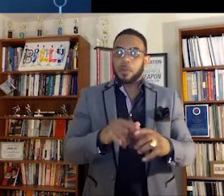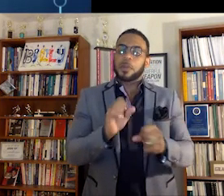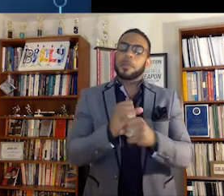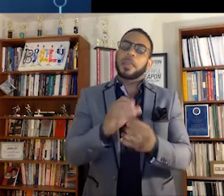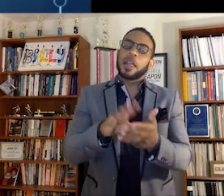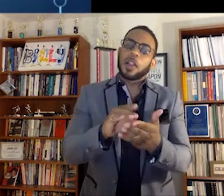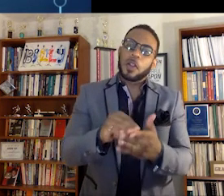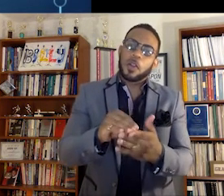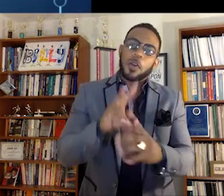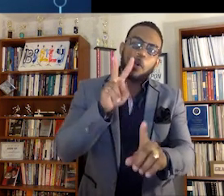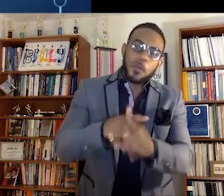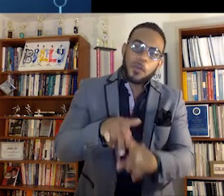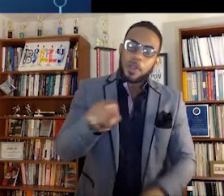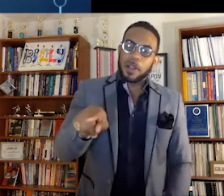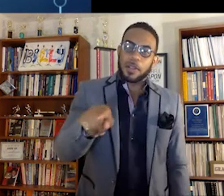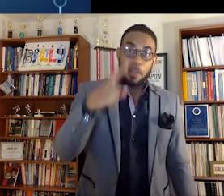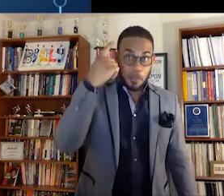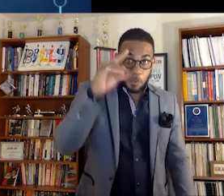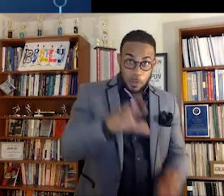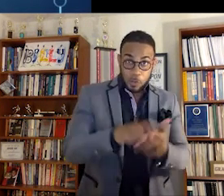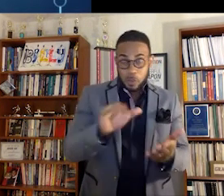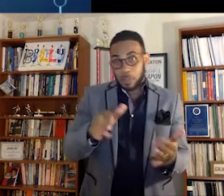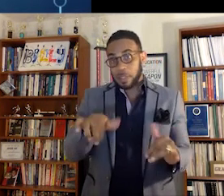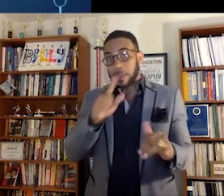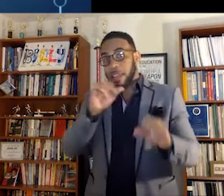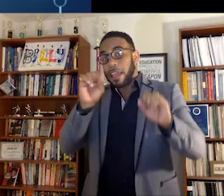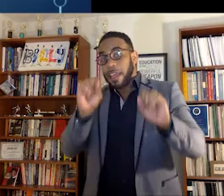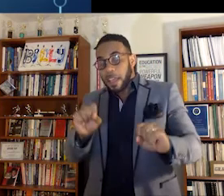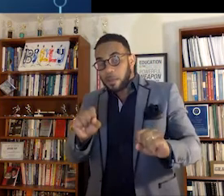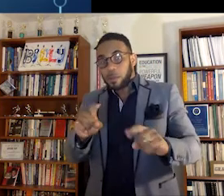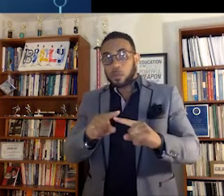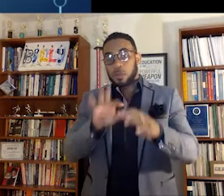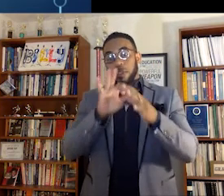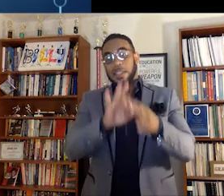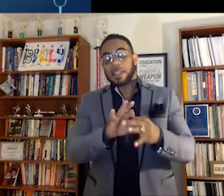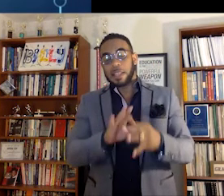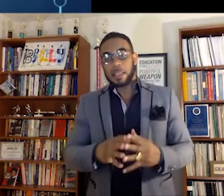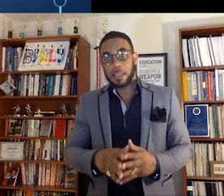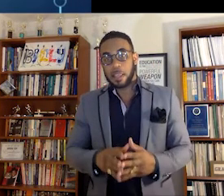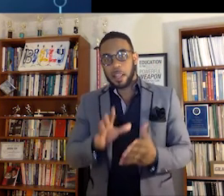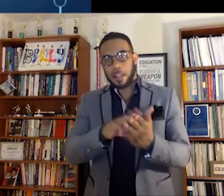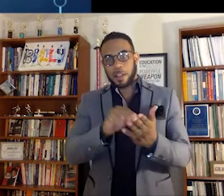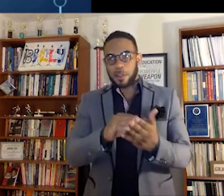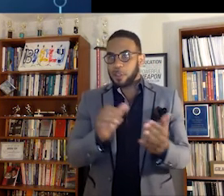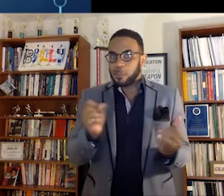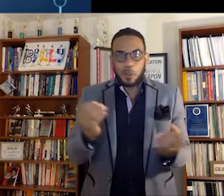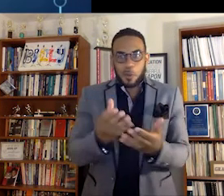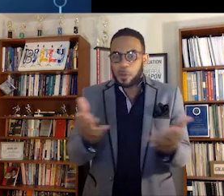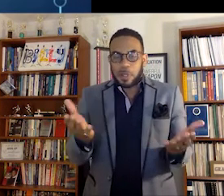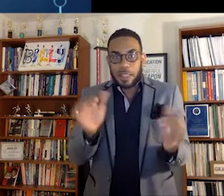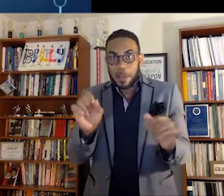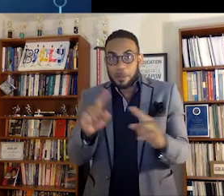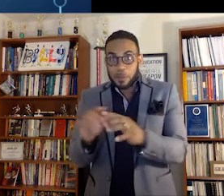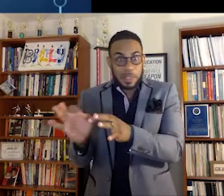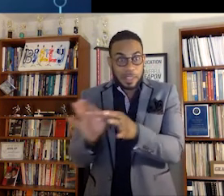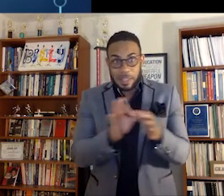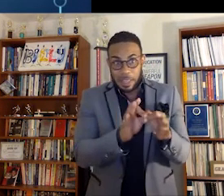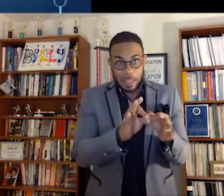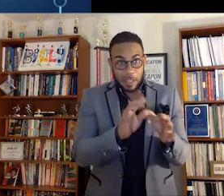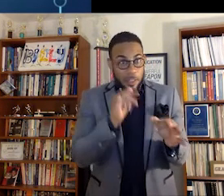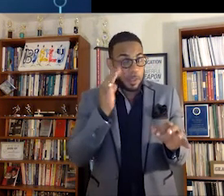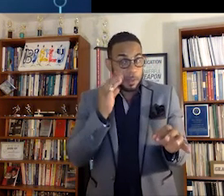make learning relevant for students so that they're able to connect the learning. So they're able to connect